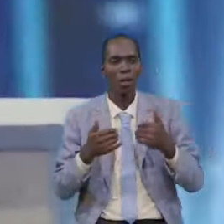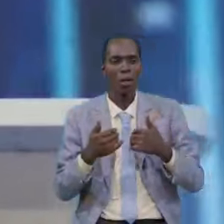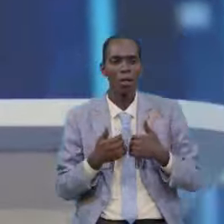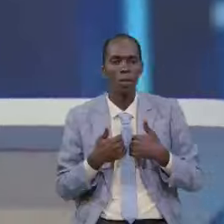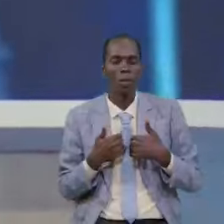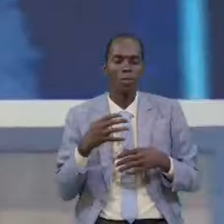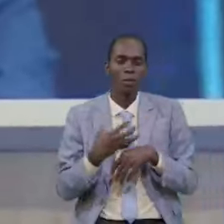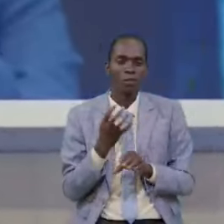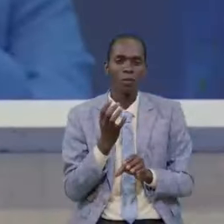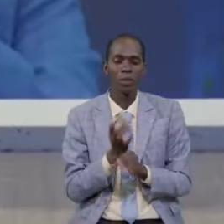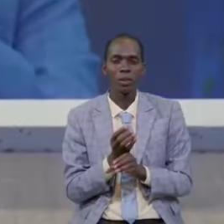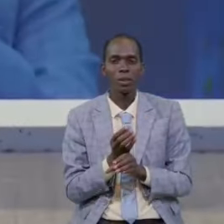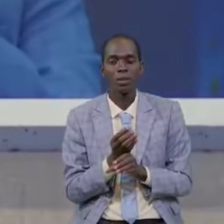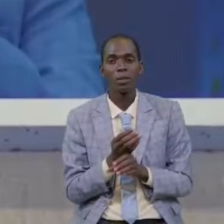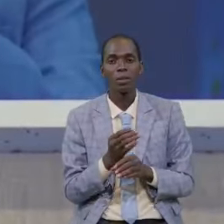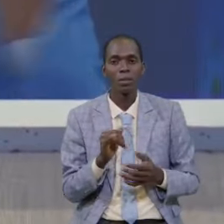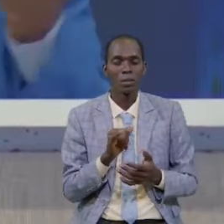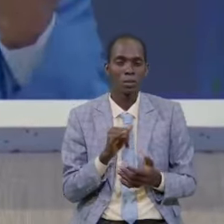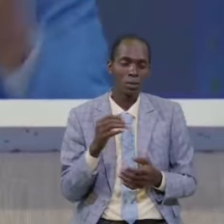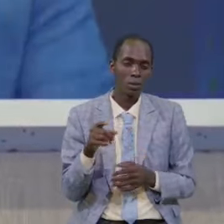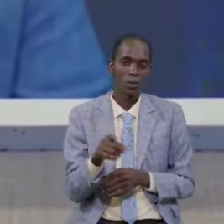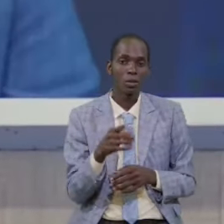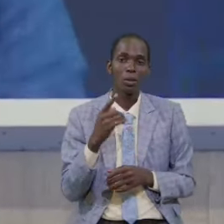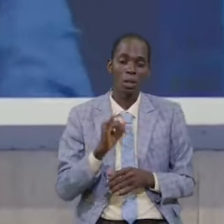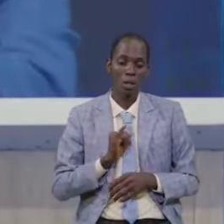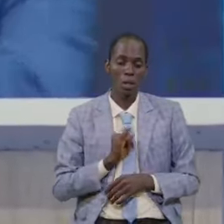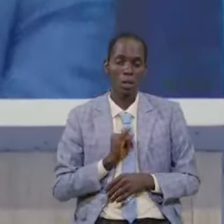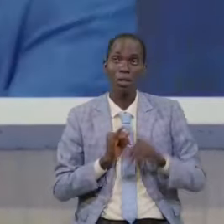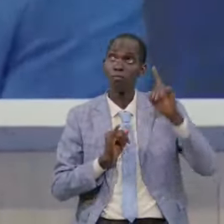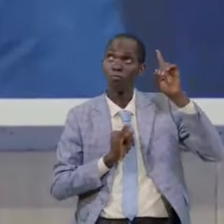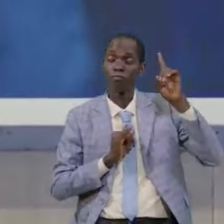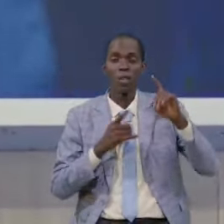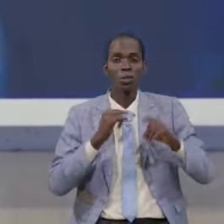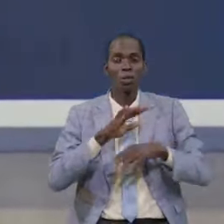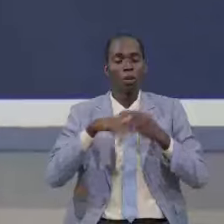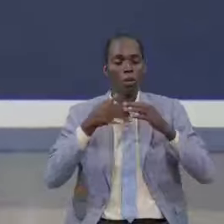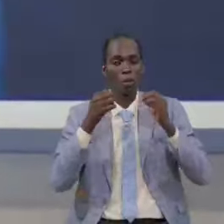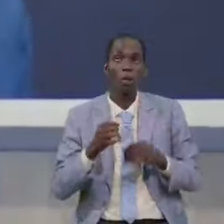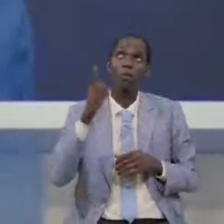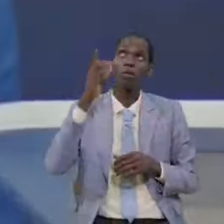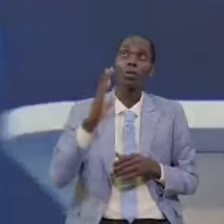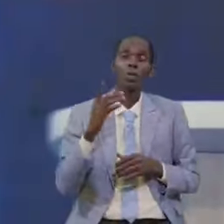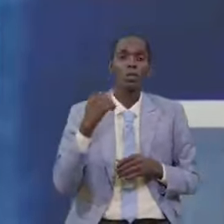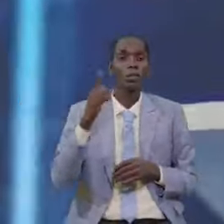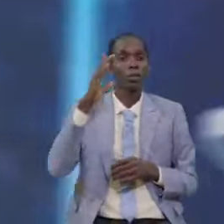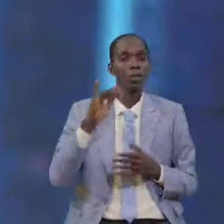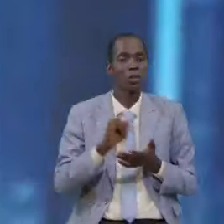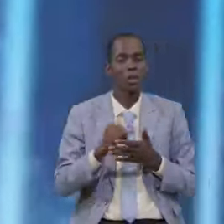the Almighty God, the God that has all power, the God that has the power to